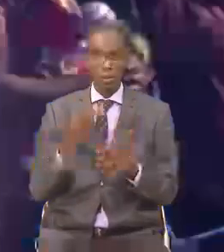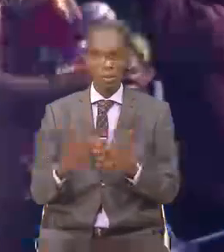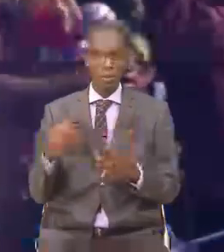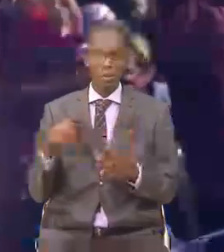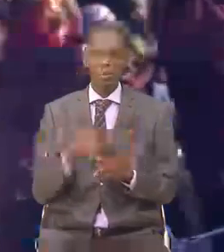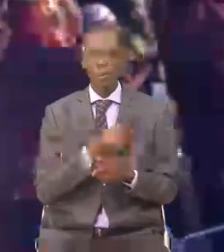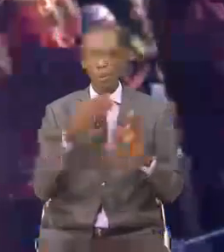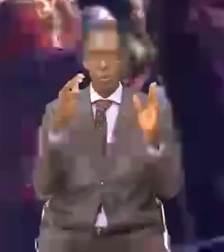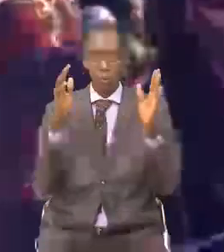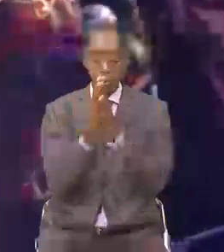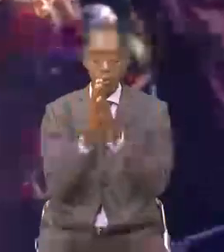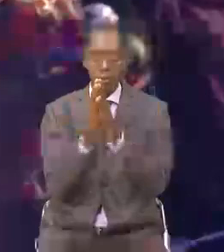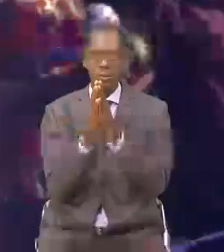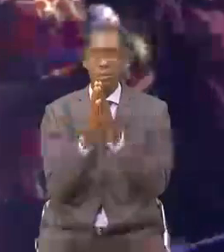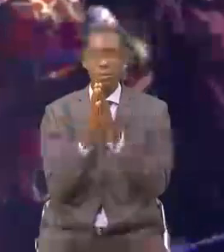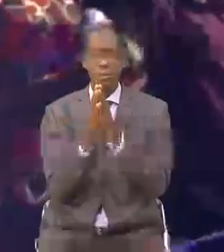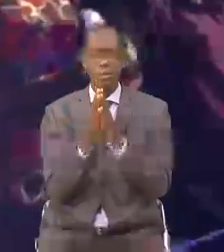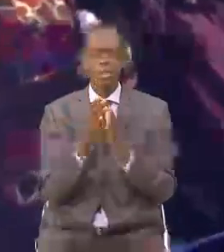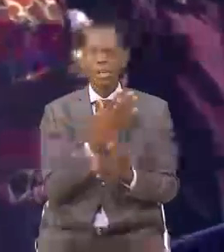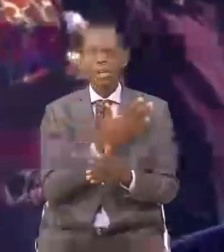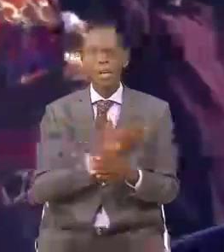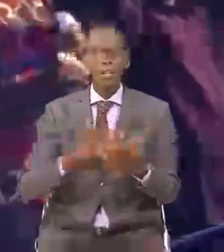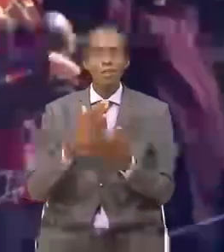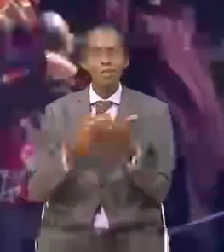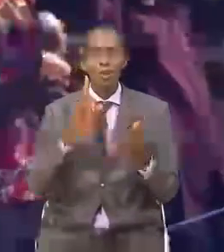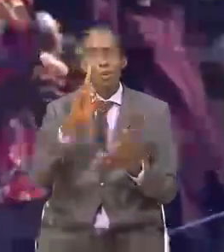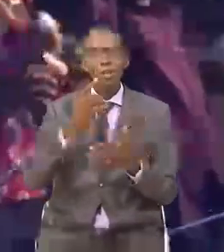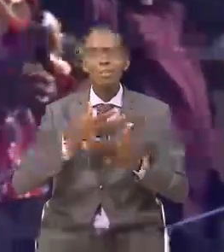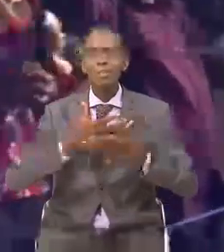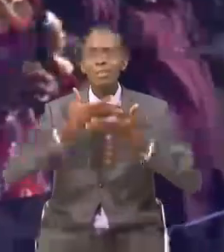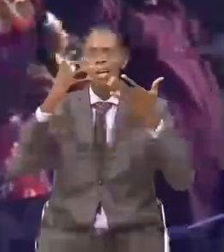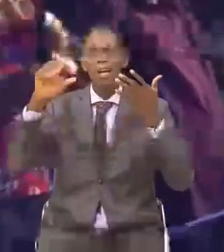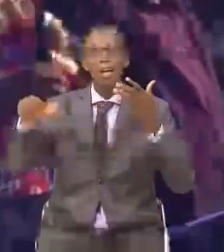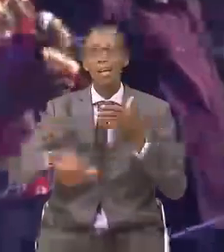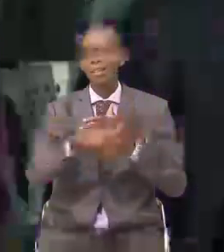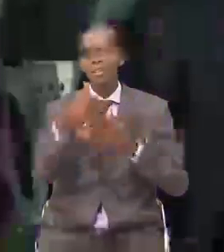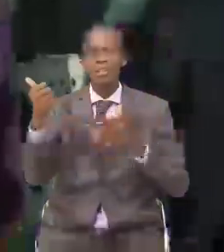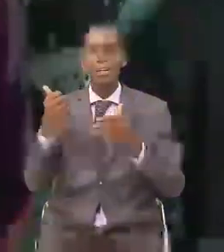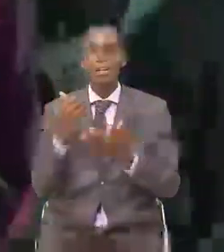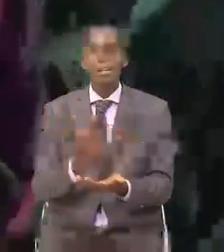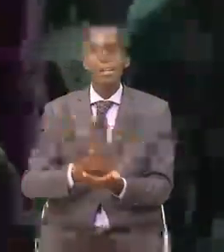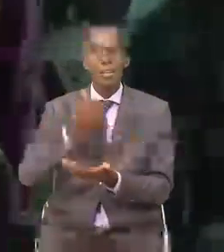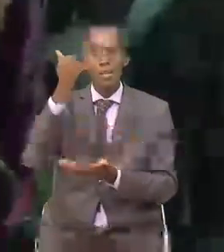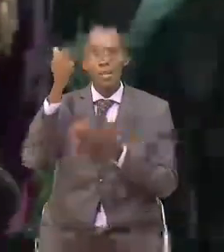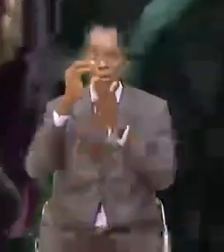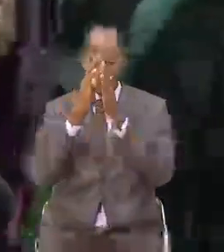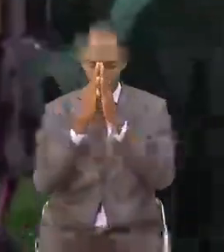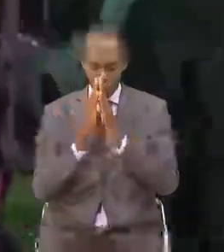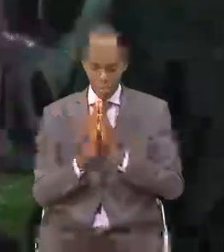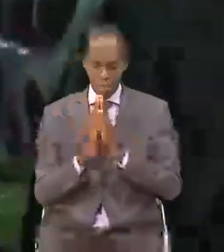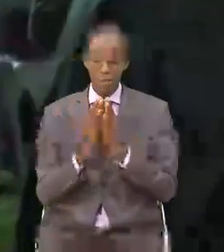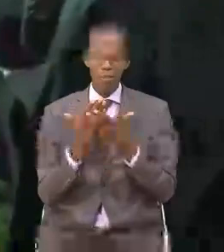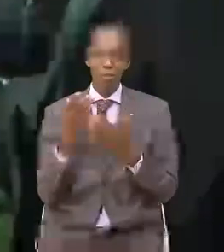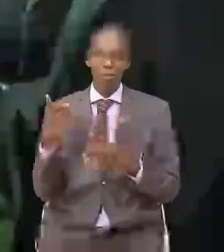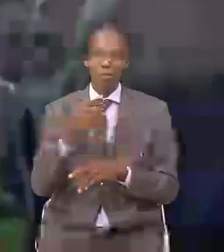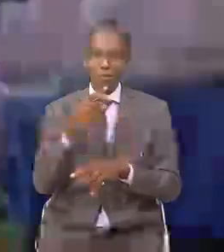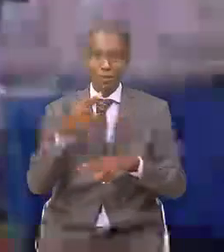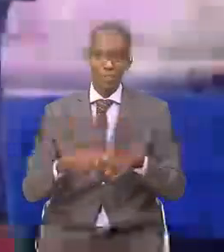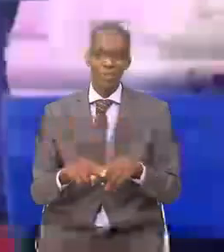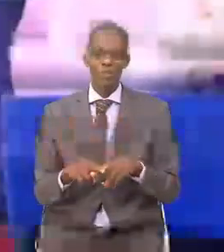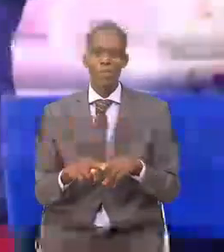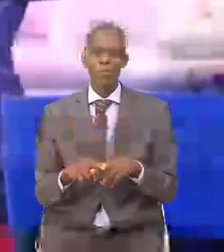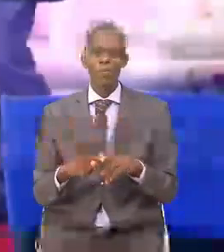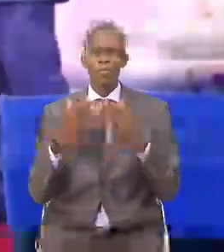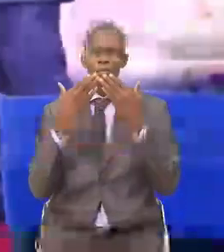have answered. In Jesus' name we pray. And somebody shout another